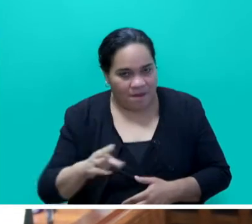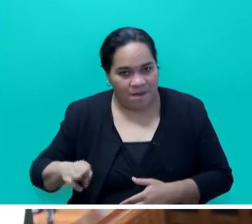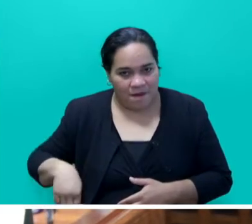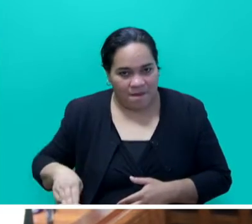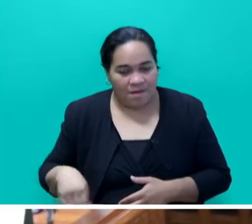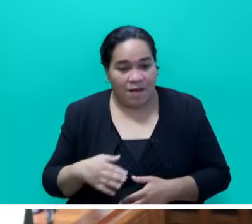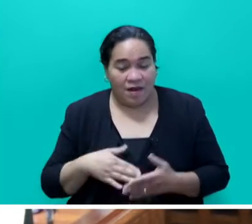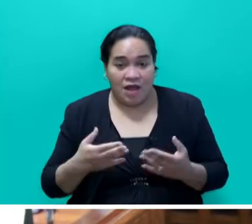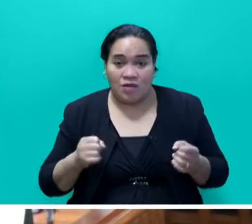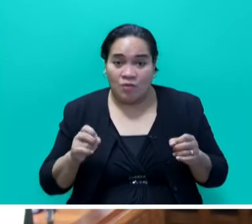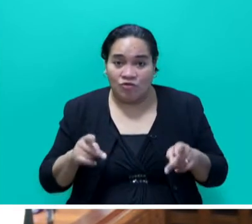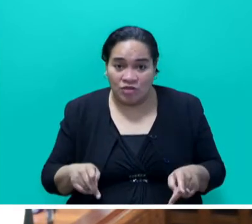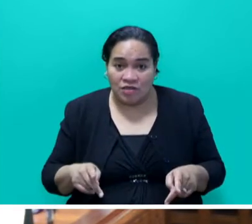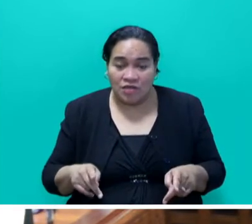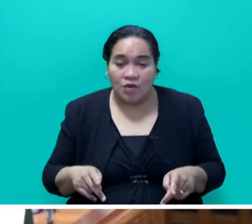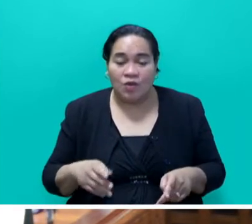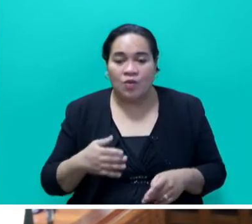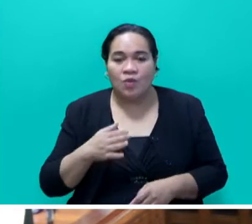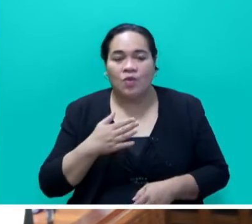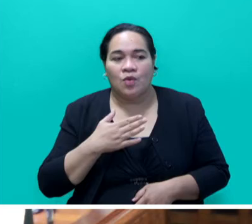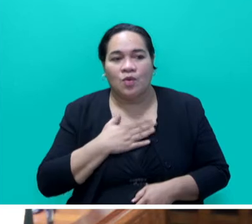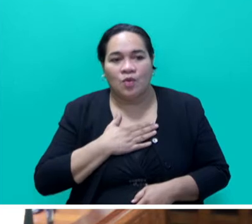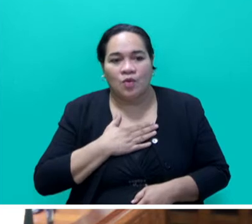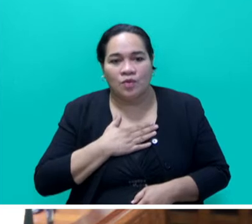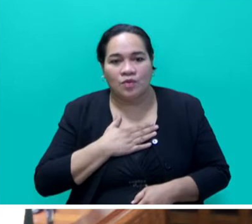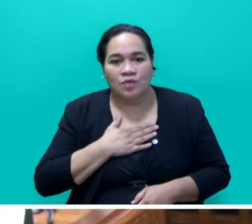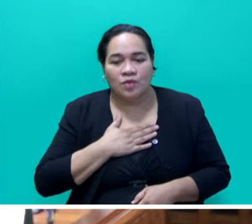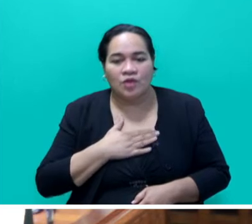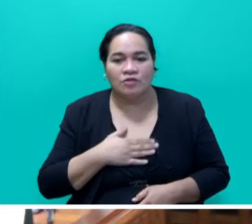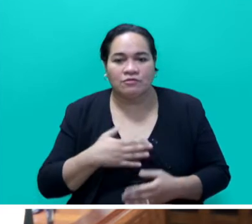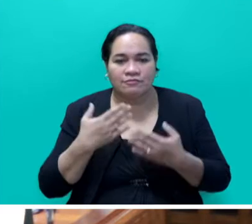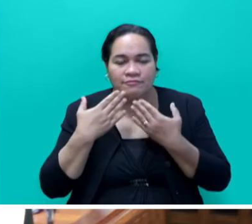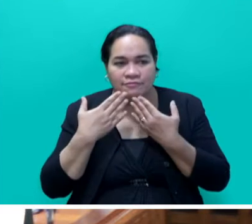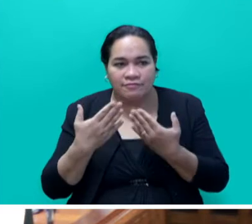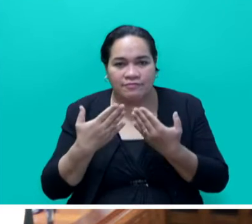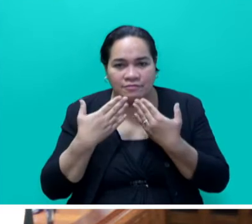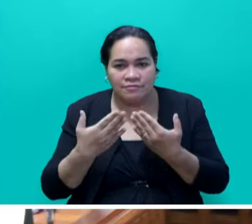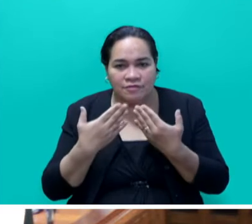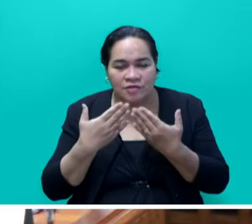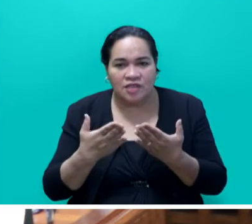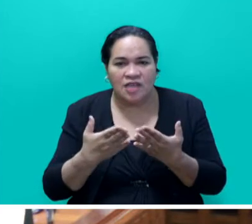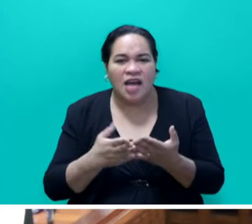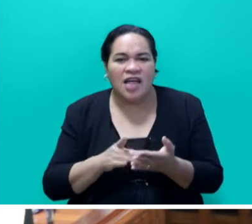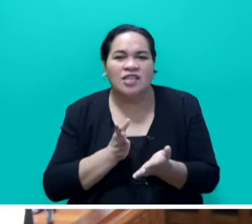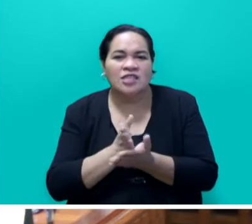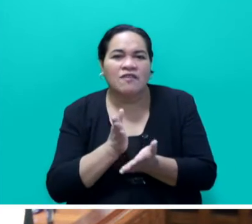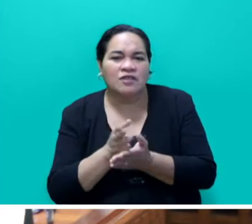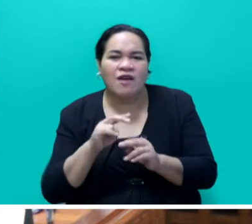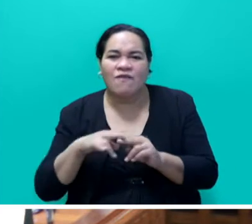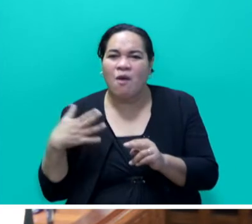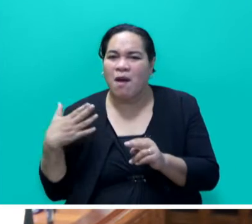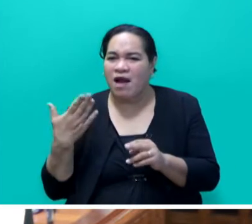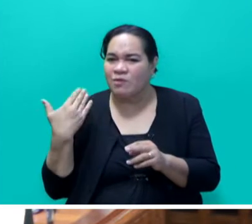take this opportunity to acknowledge the services of the former commander,